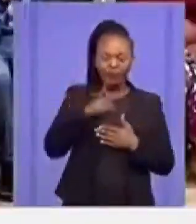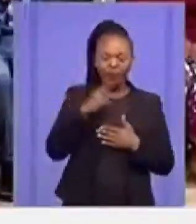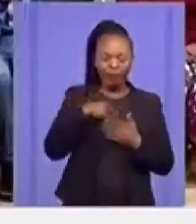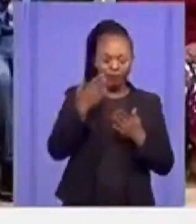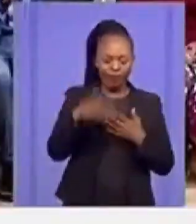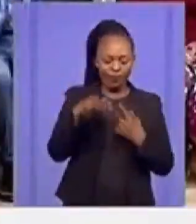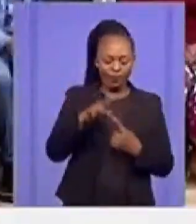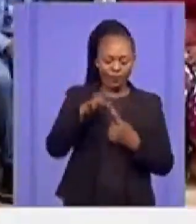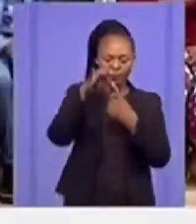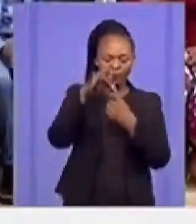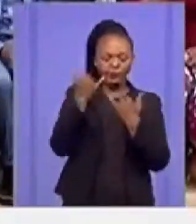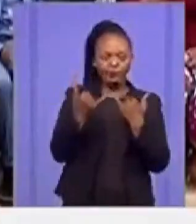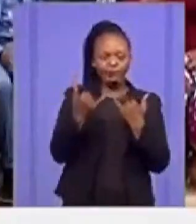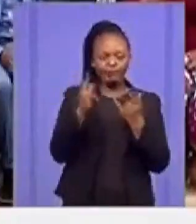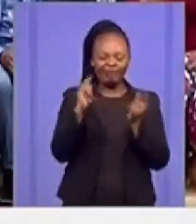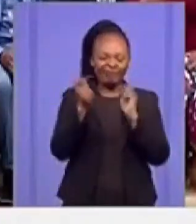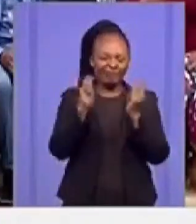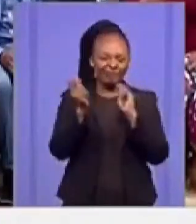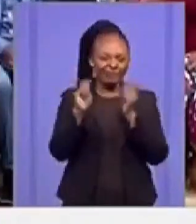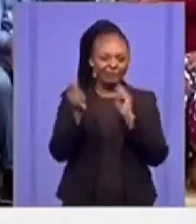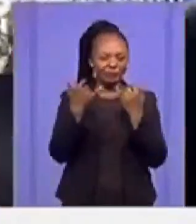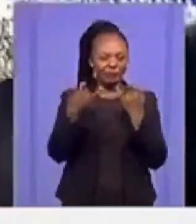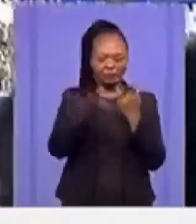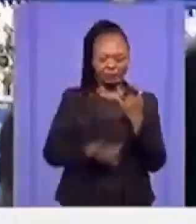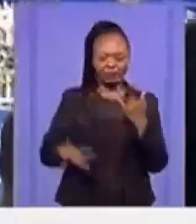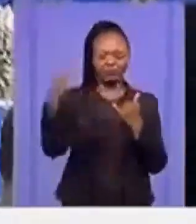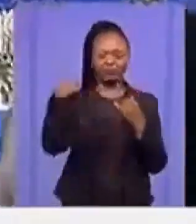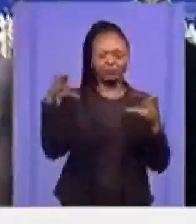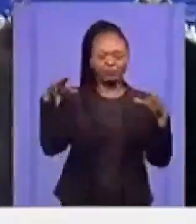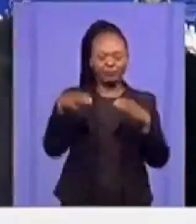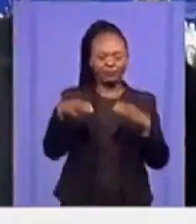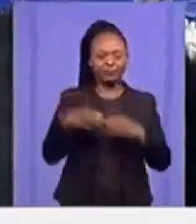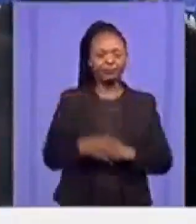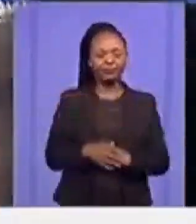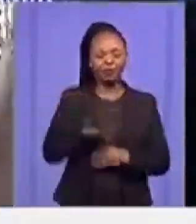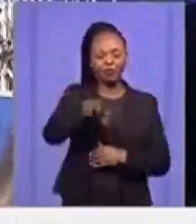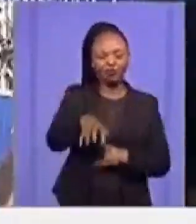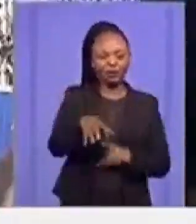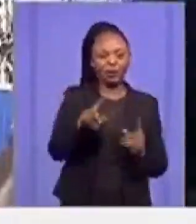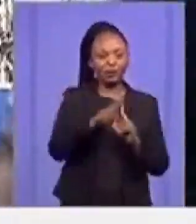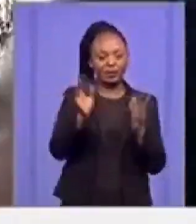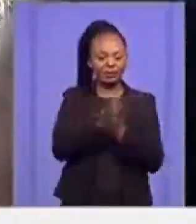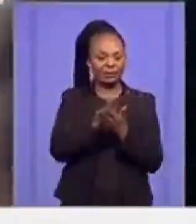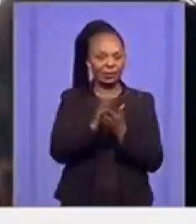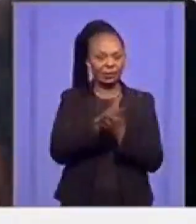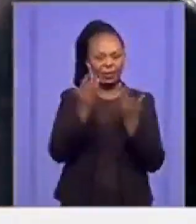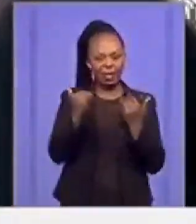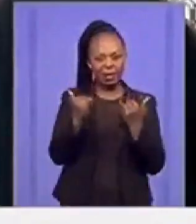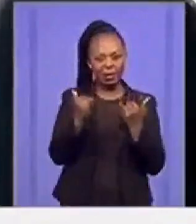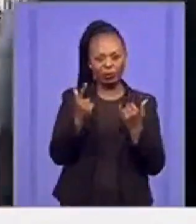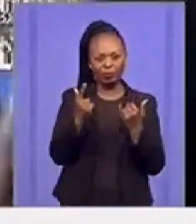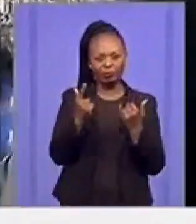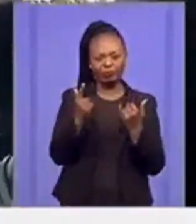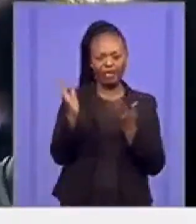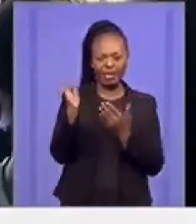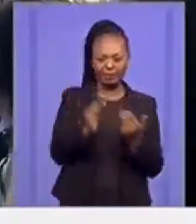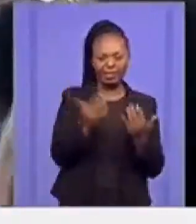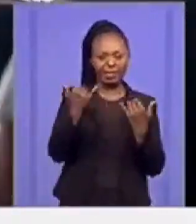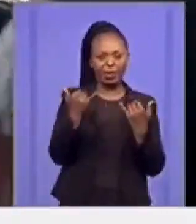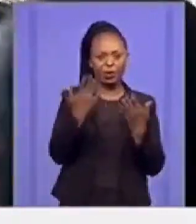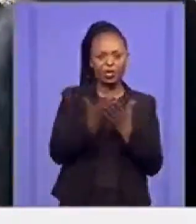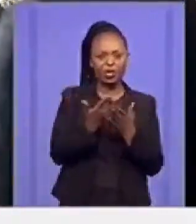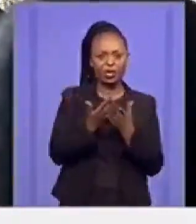kgetho o tla etsa jalo diphetho kabineteng ya hae fela ga ba bang ba o re lebeletse gore ba tla